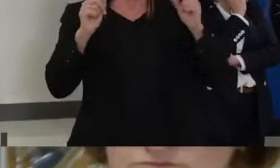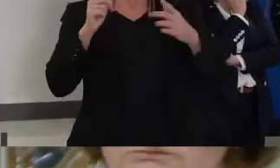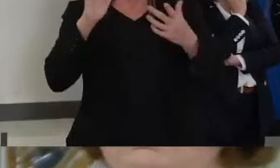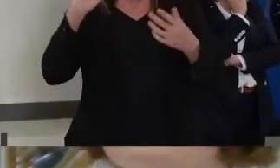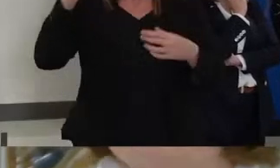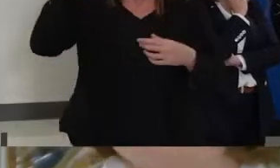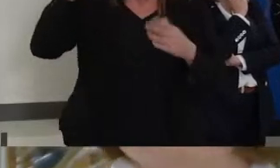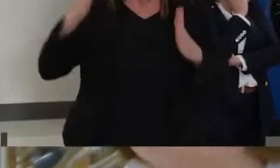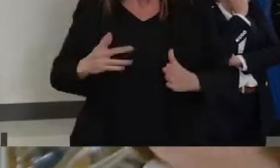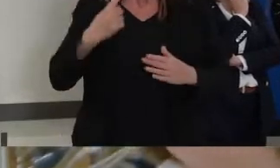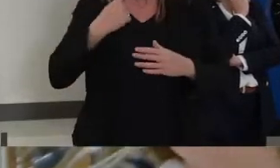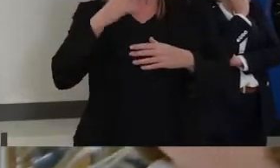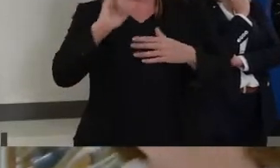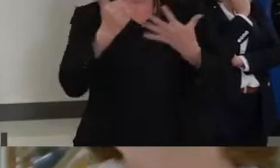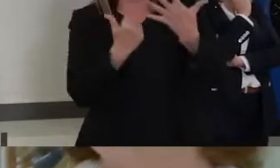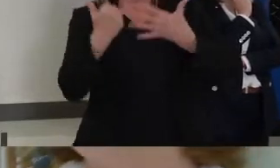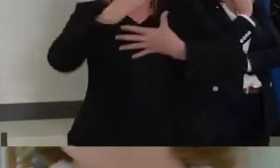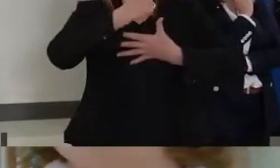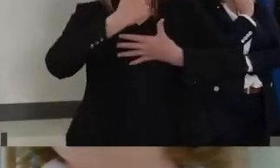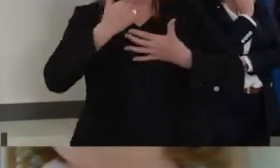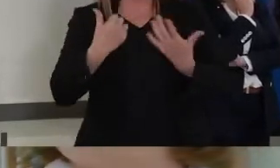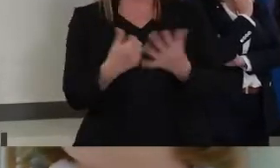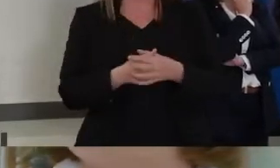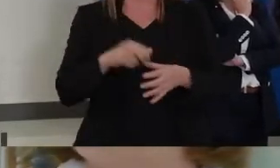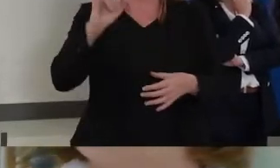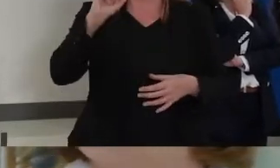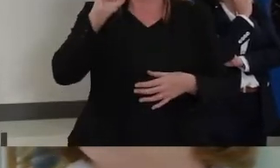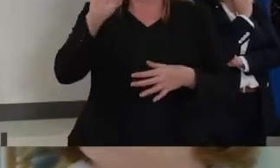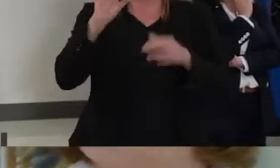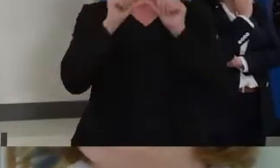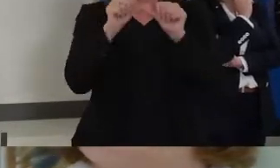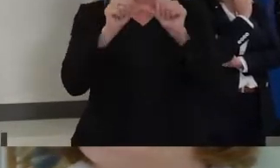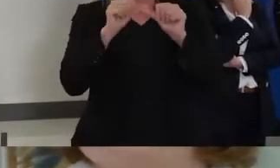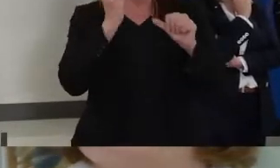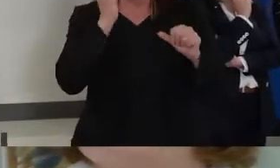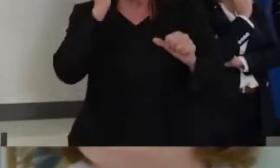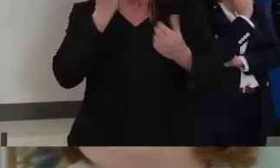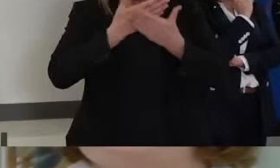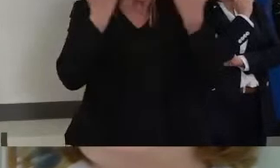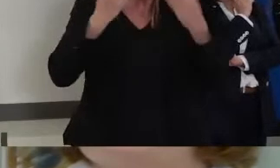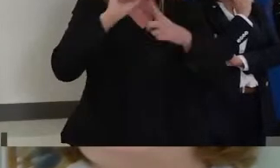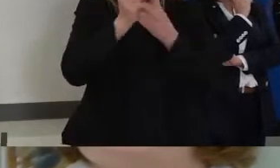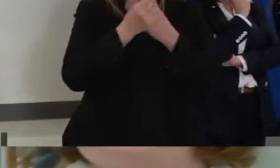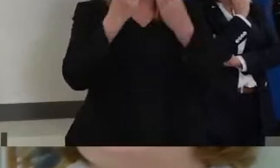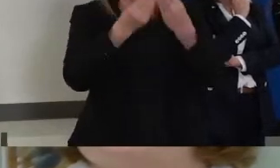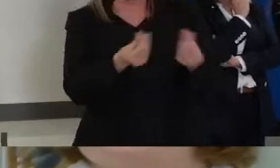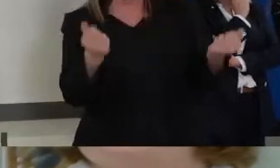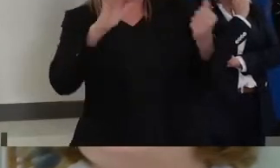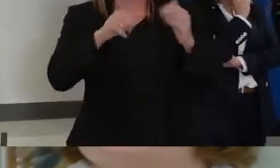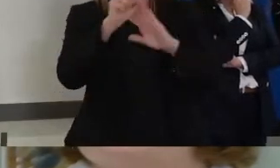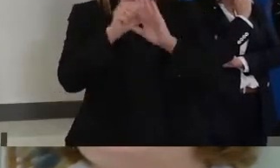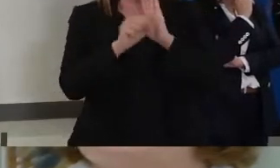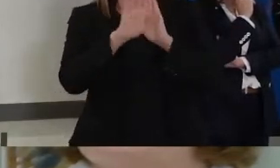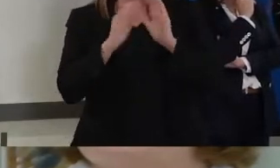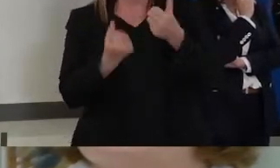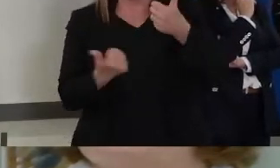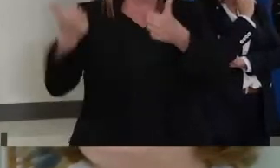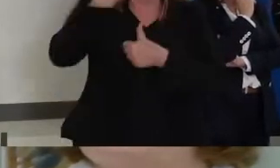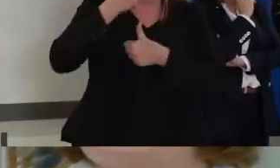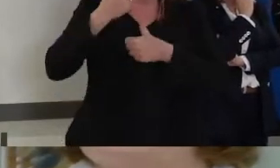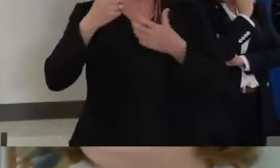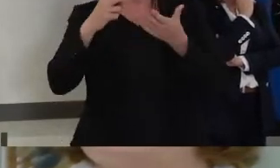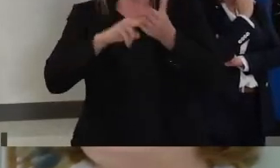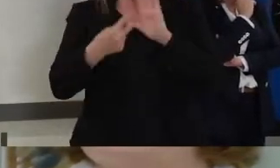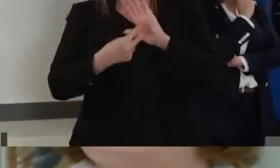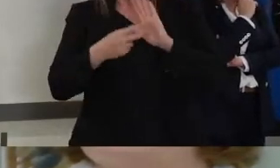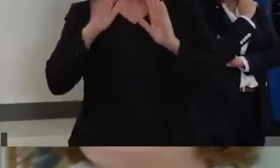said, of prioritization. If chronic homelessness, alleviating it, is the state's priority, then we must